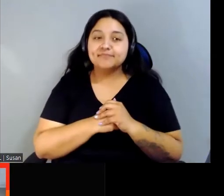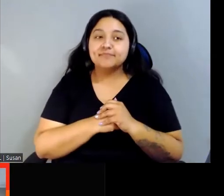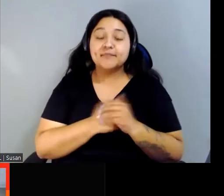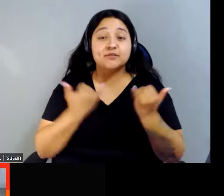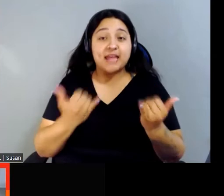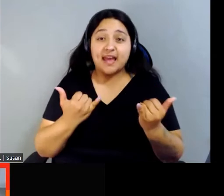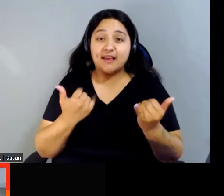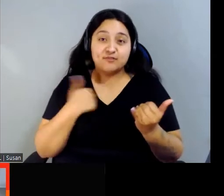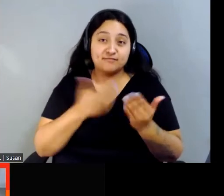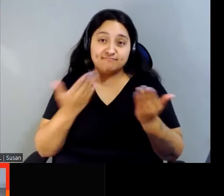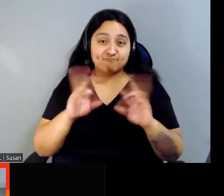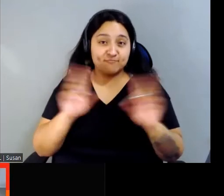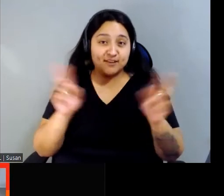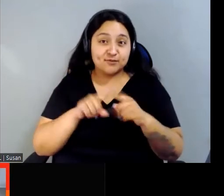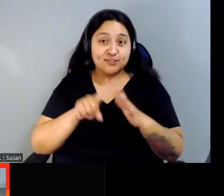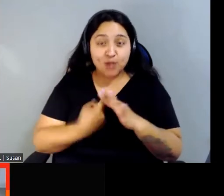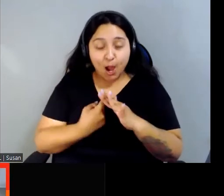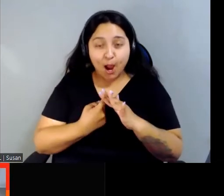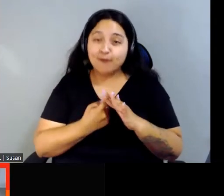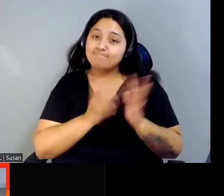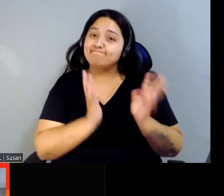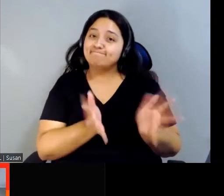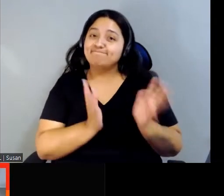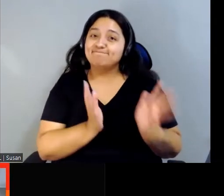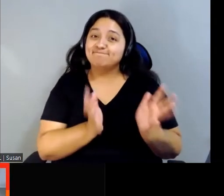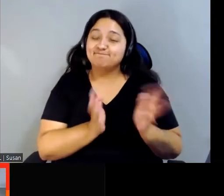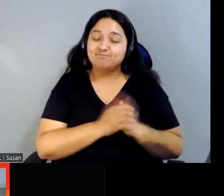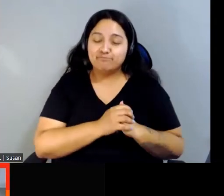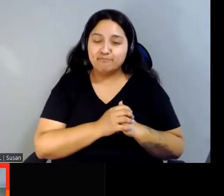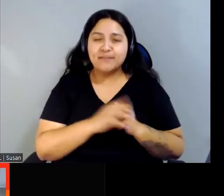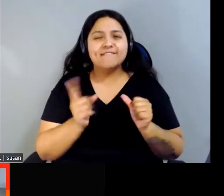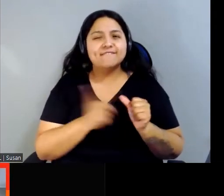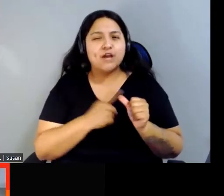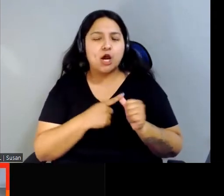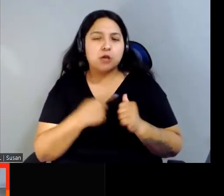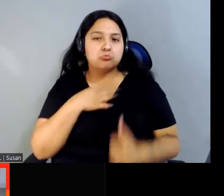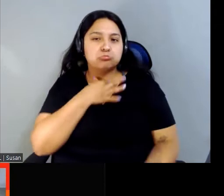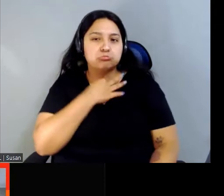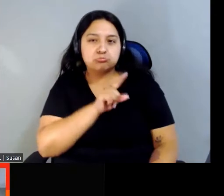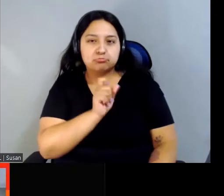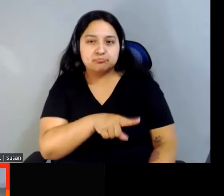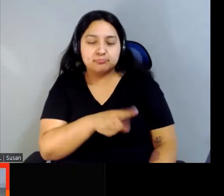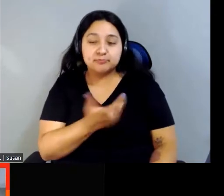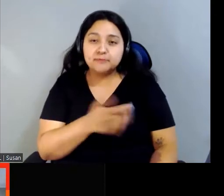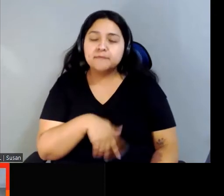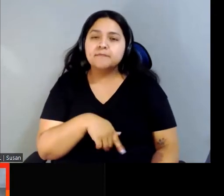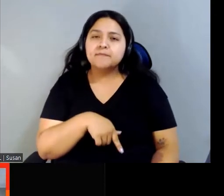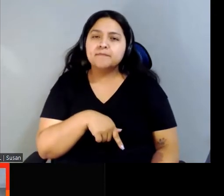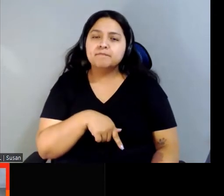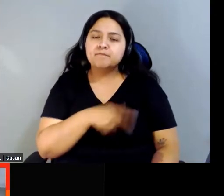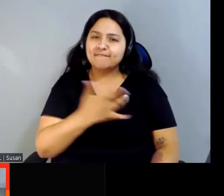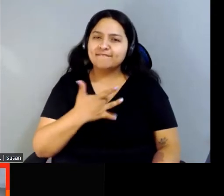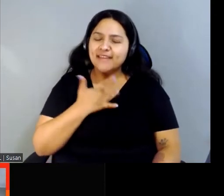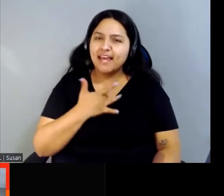off. Let's get the chat going. My first question to you is what inspired you to create